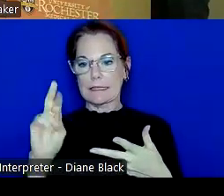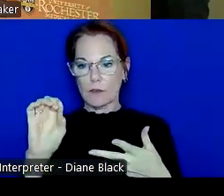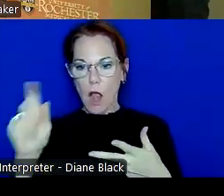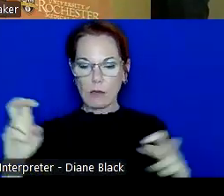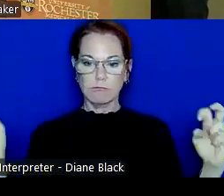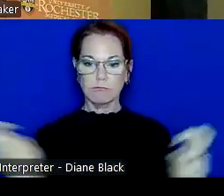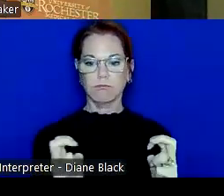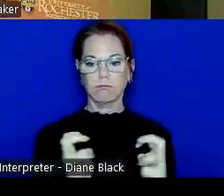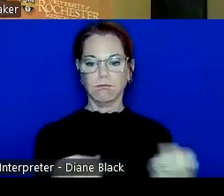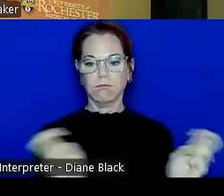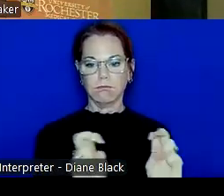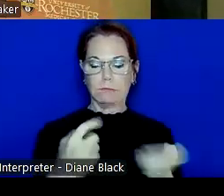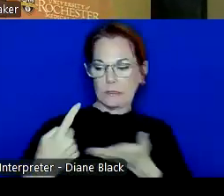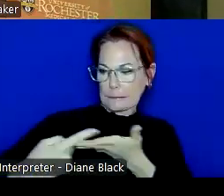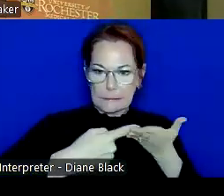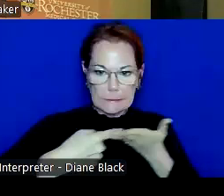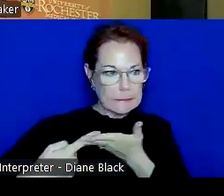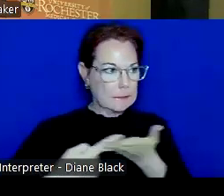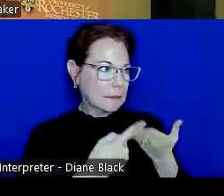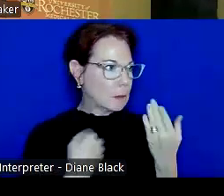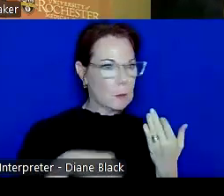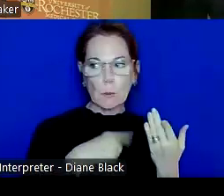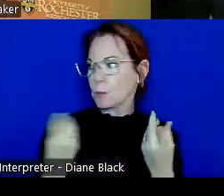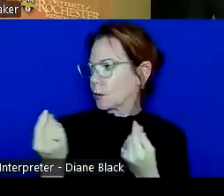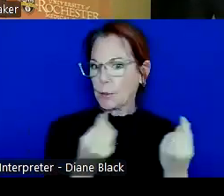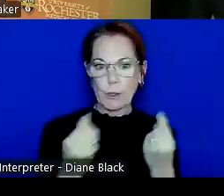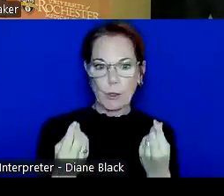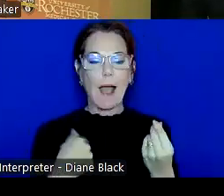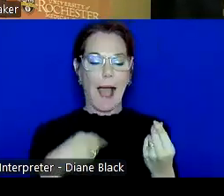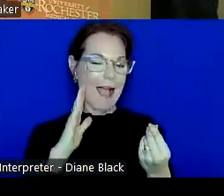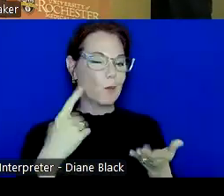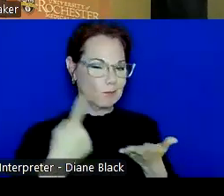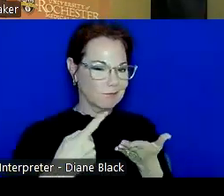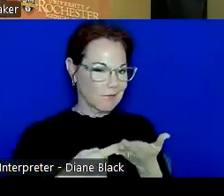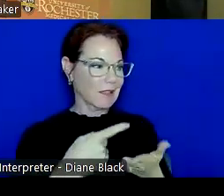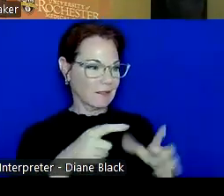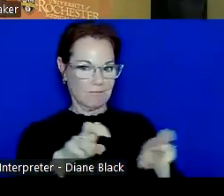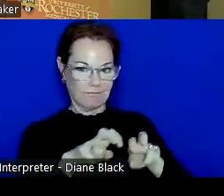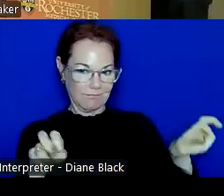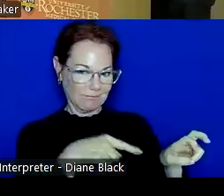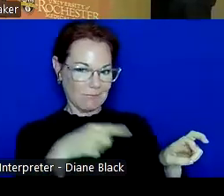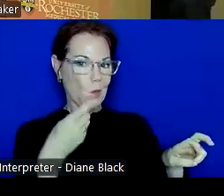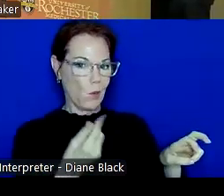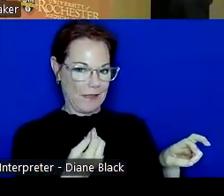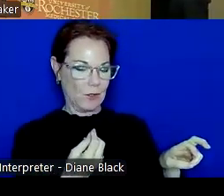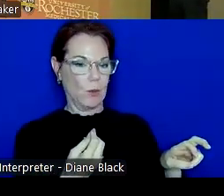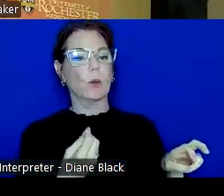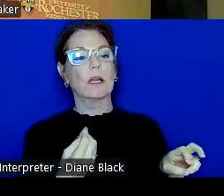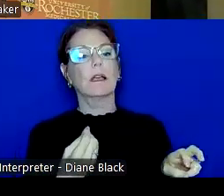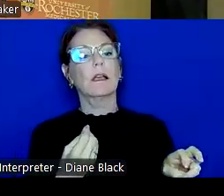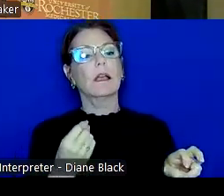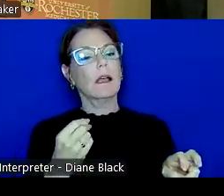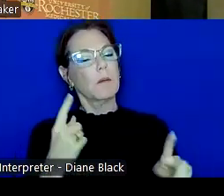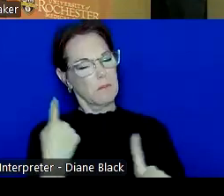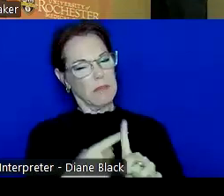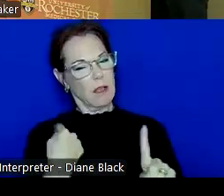say, what are we going to do about it? We're going to talk about what they did, which was very similar to today, and look a little bit about what we might learn. But